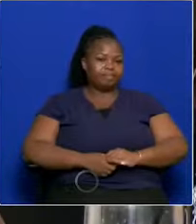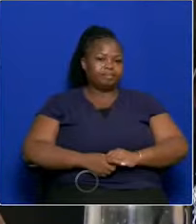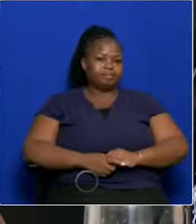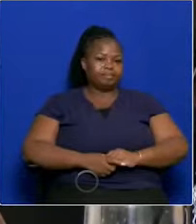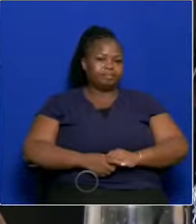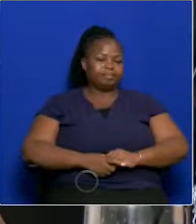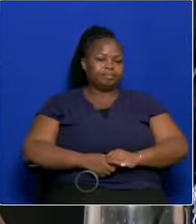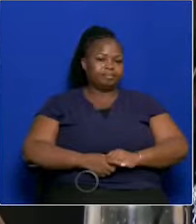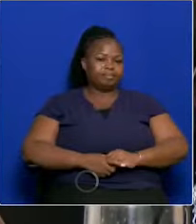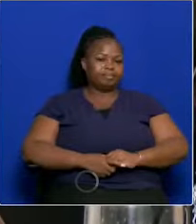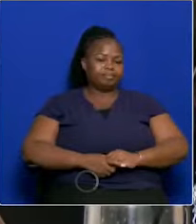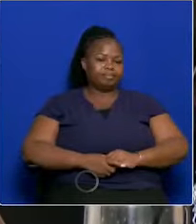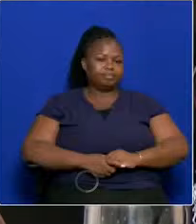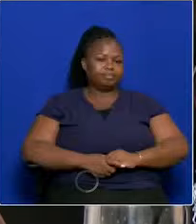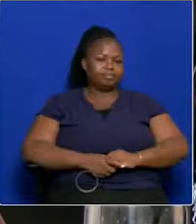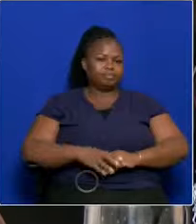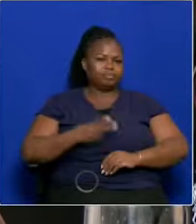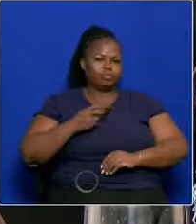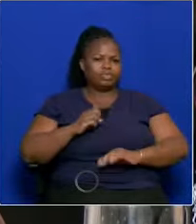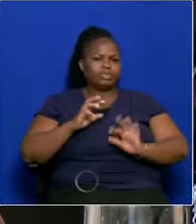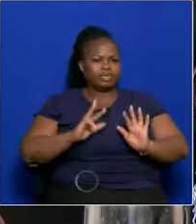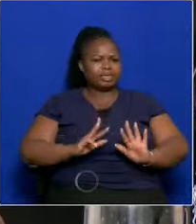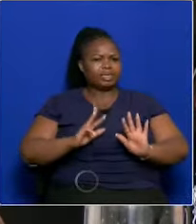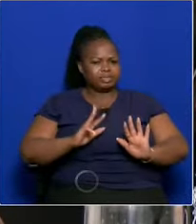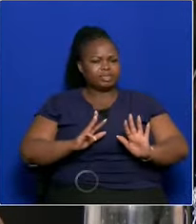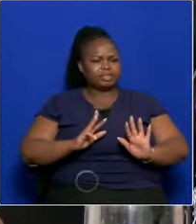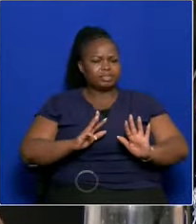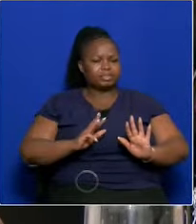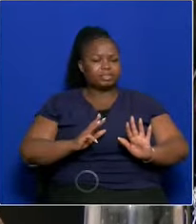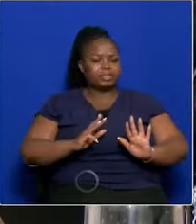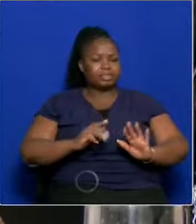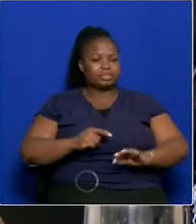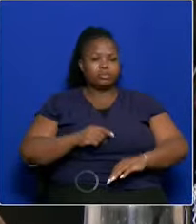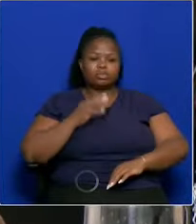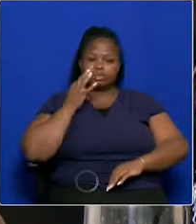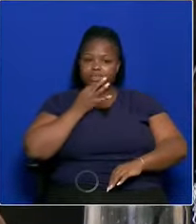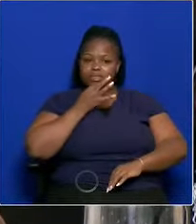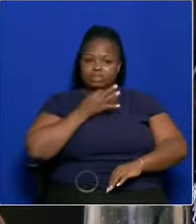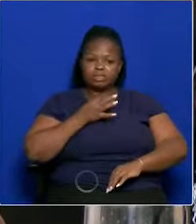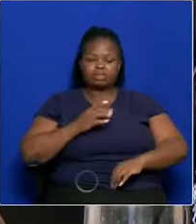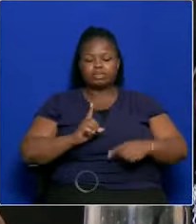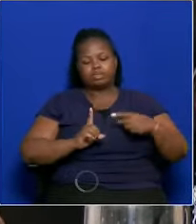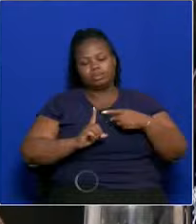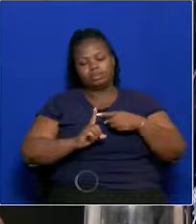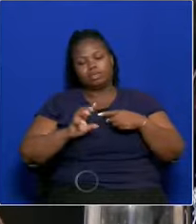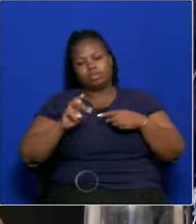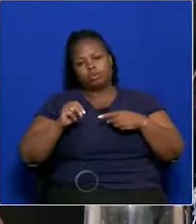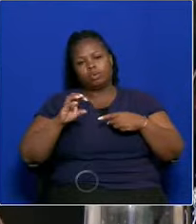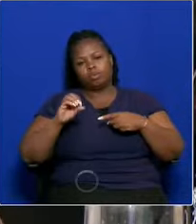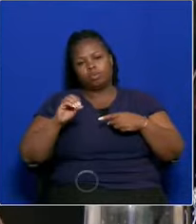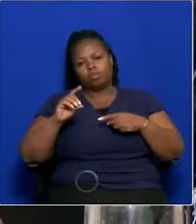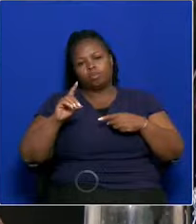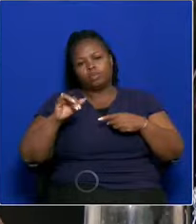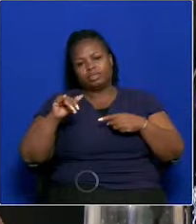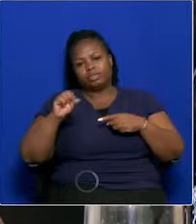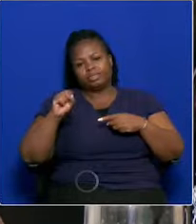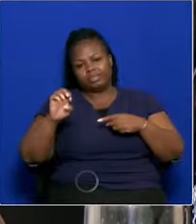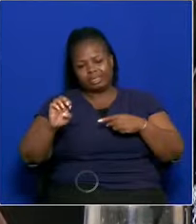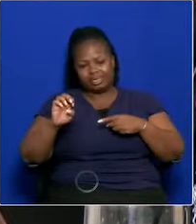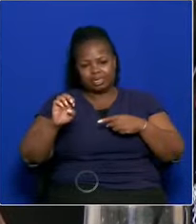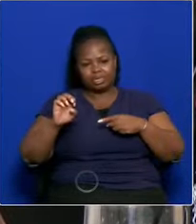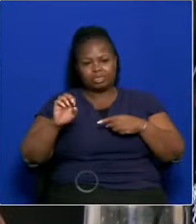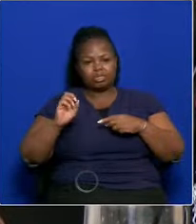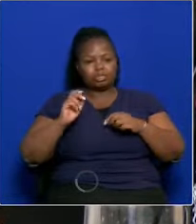In 2019, you say you accompanied Brigadier Modise to Mr. Matlala's premises for work-related